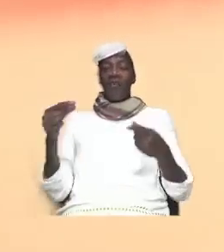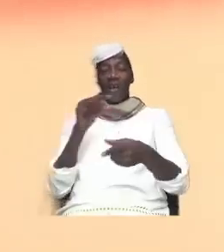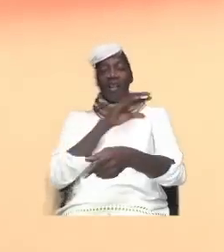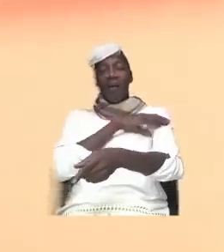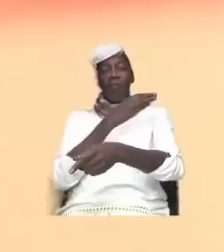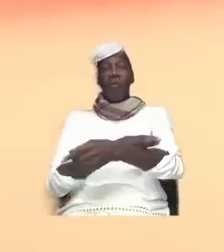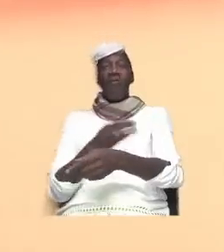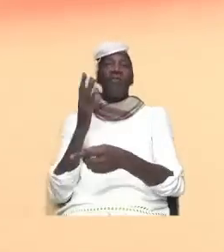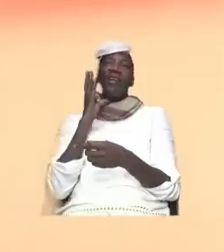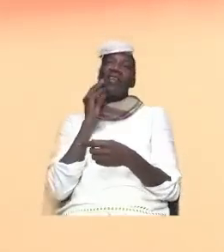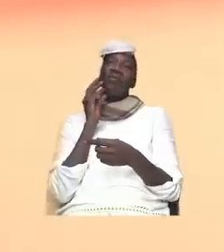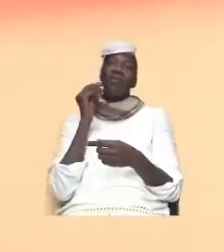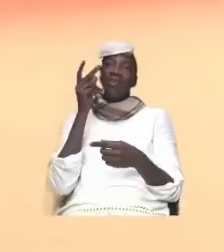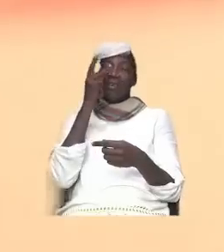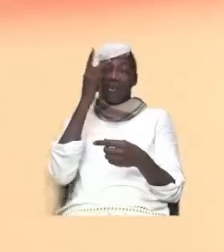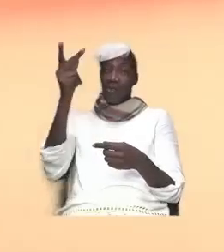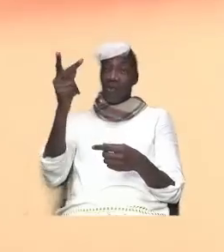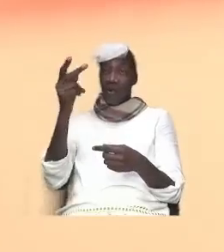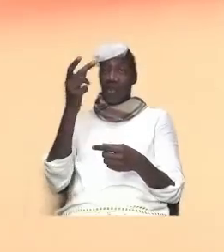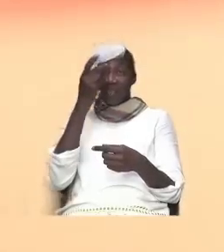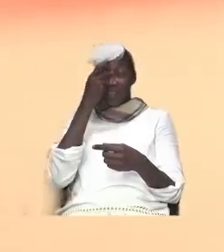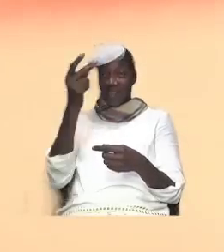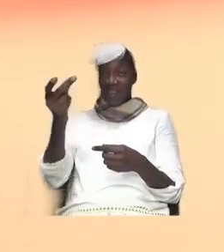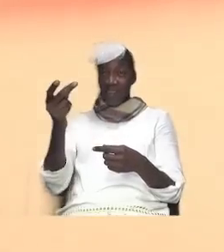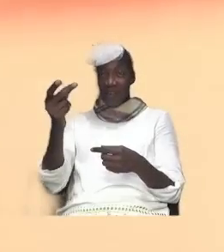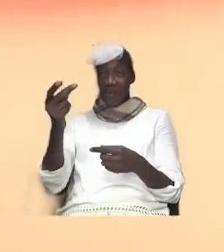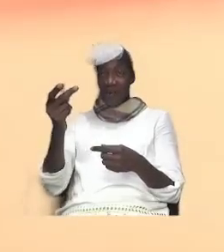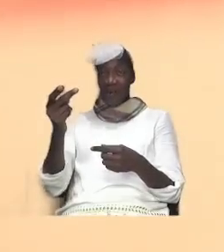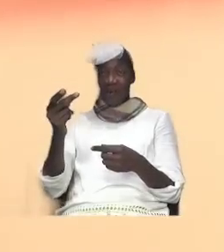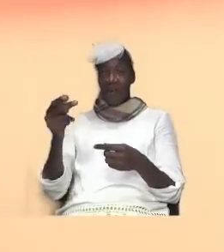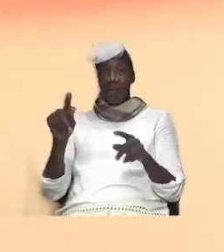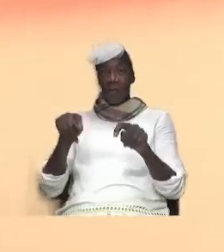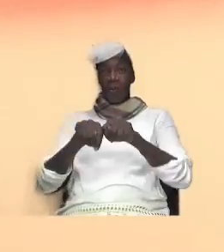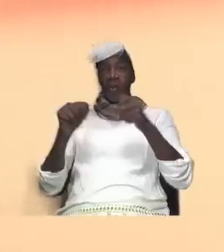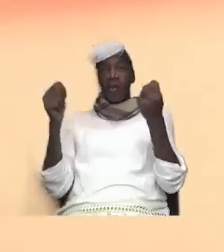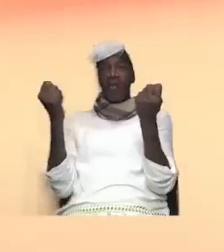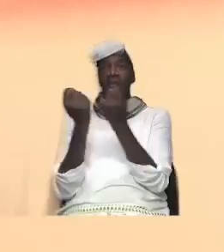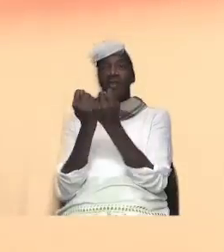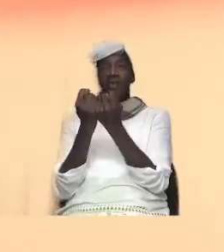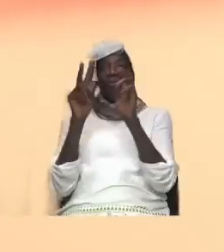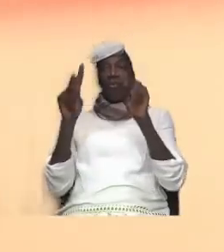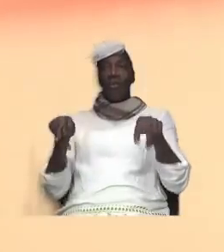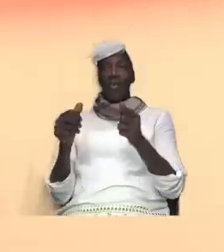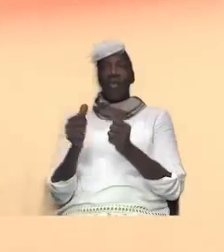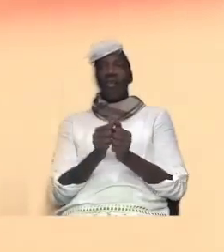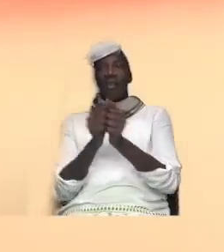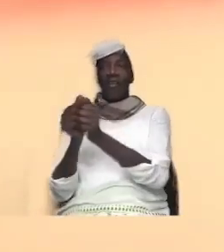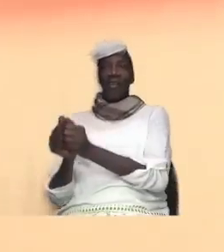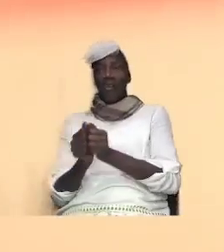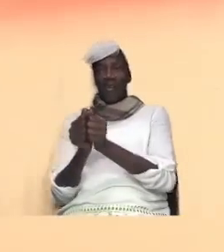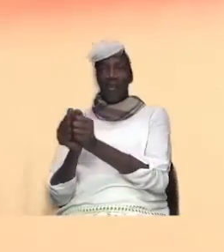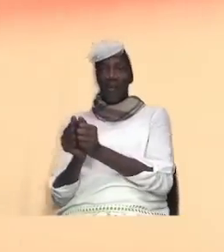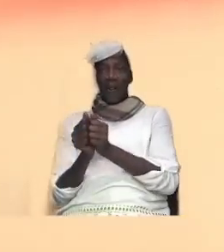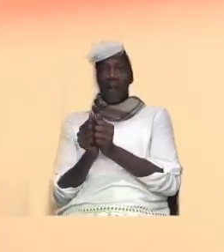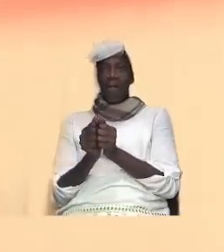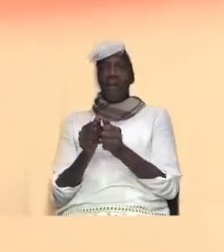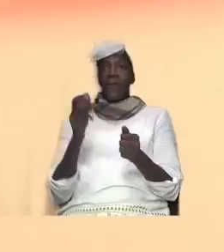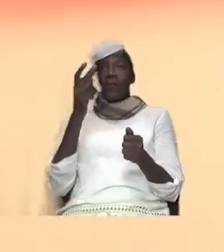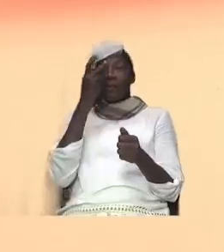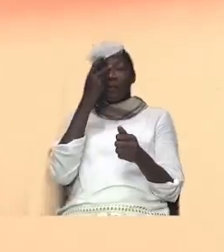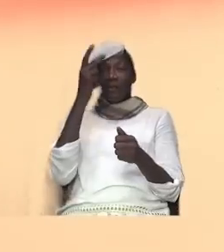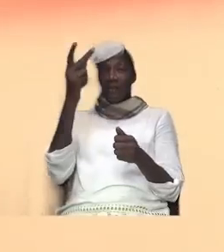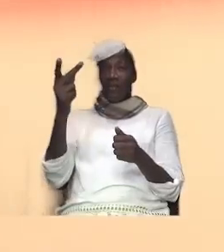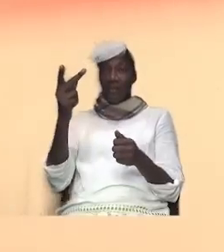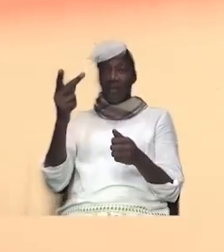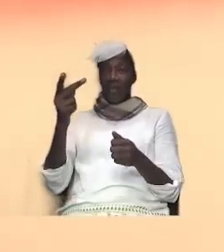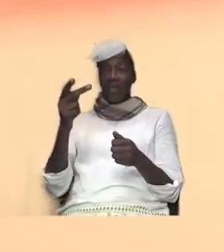forward to see all of you. As a part of the plan, the team has put together a GoFundMe account. And you're going to be seeing it